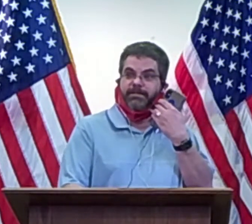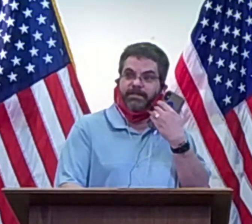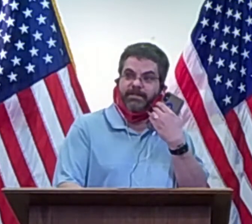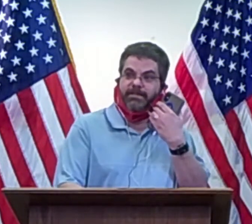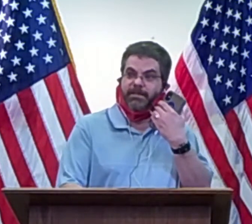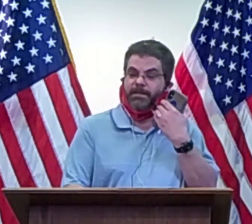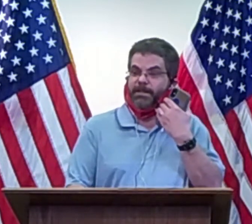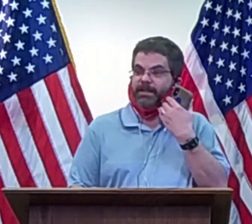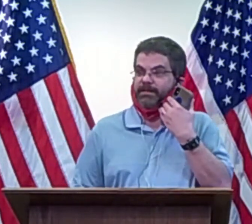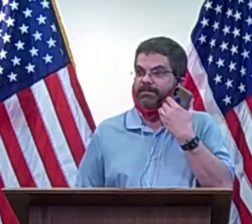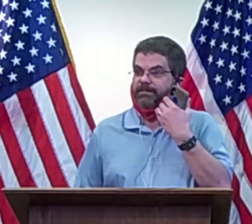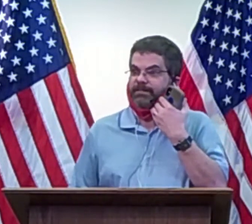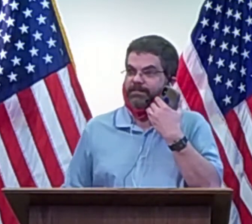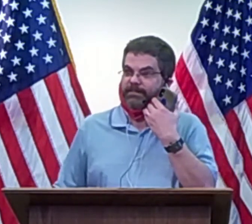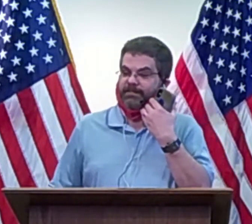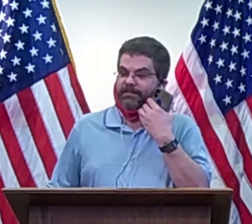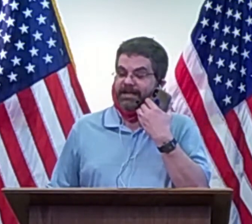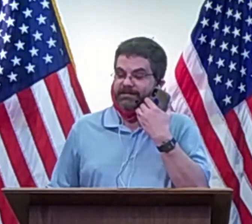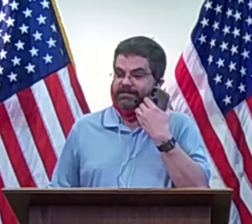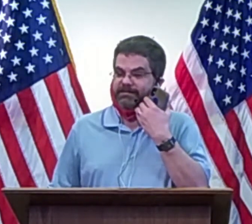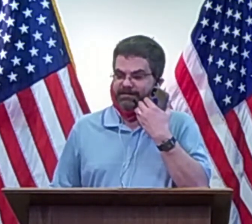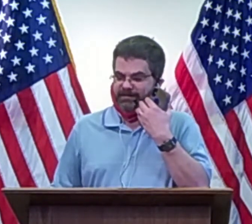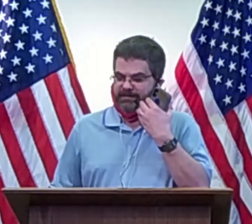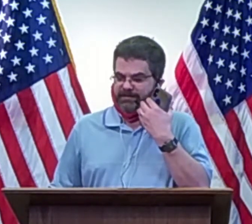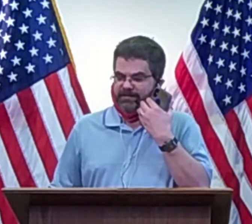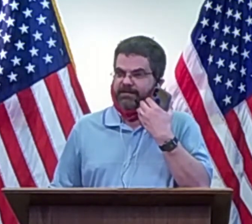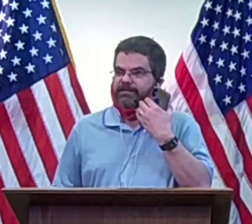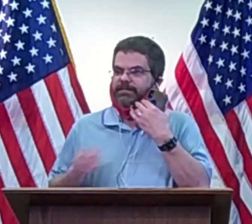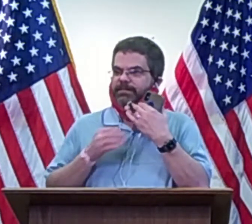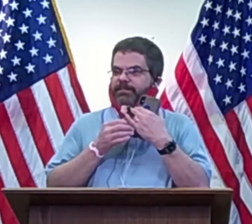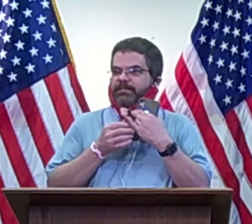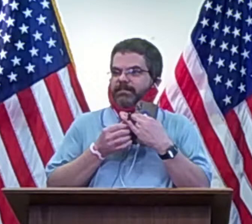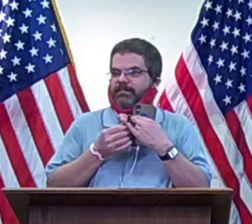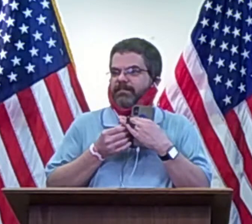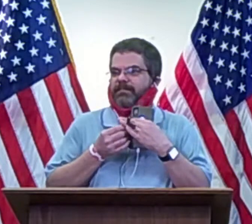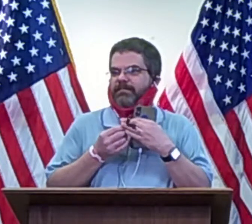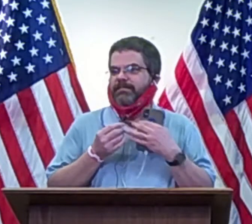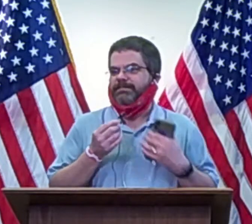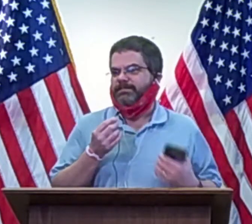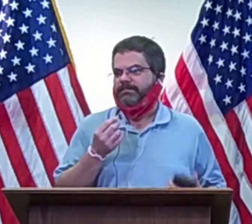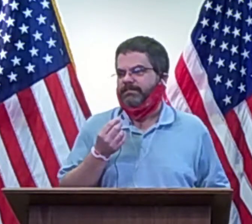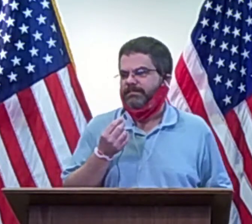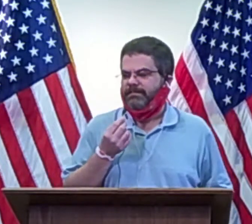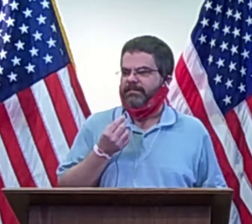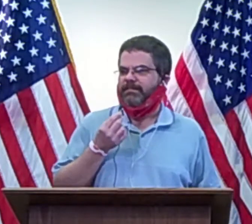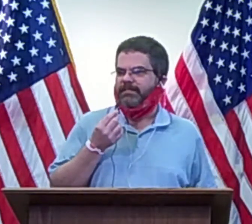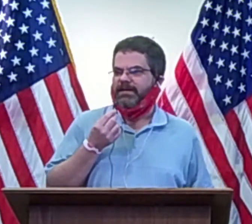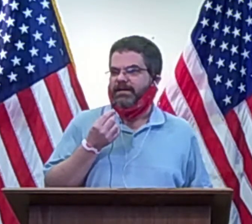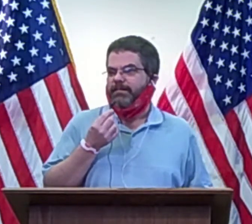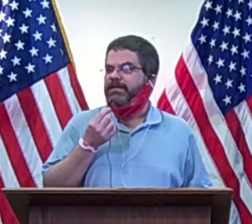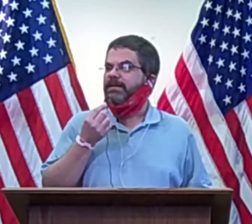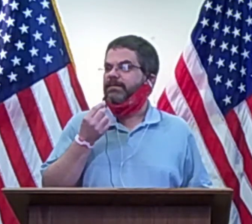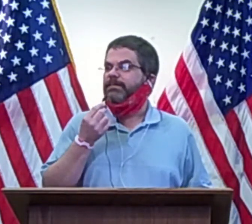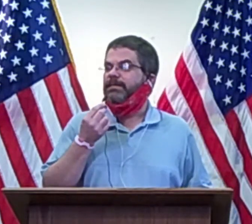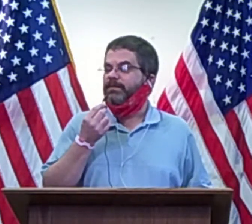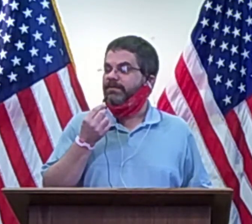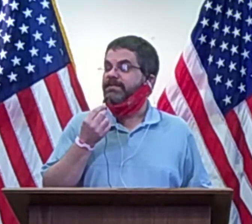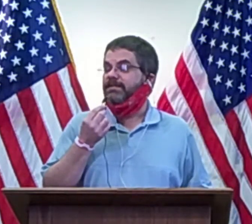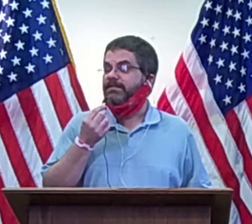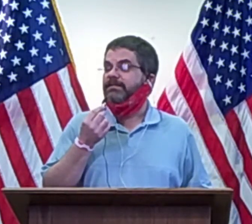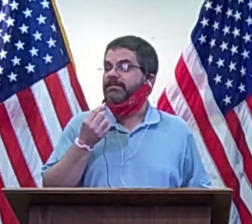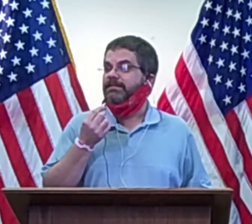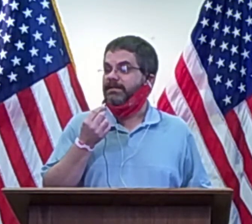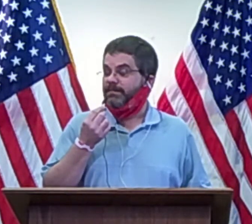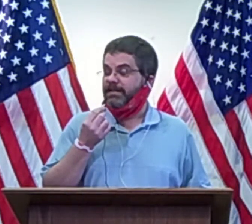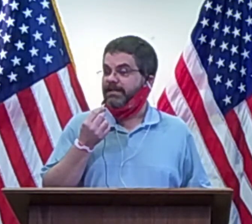And even if it's low, it will be clear. Yes, So that people can up their volume and hear. but people will